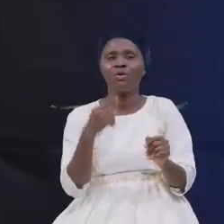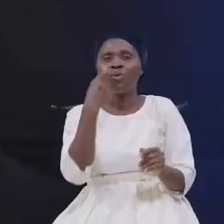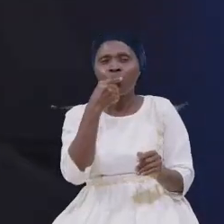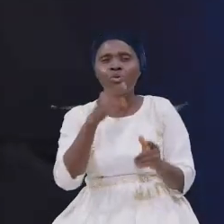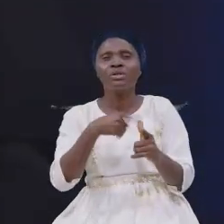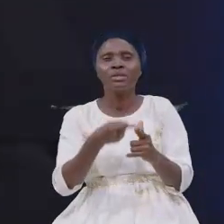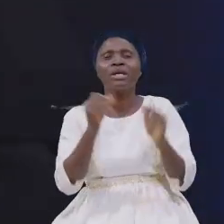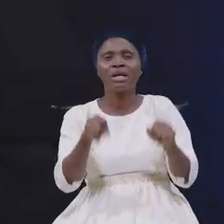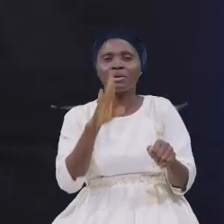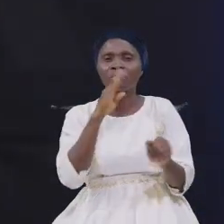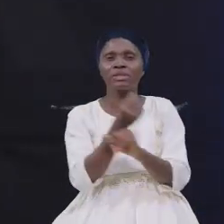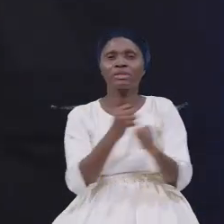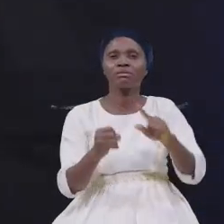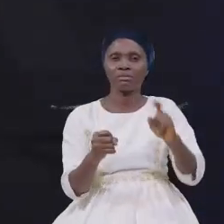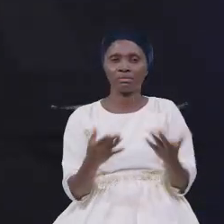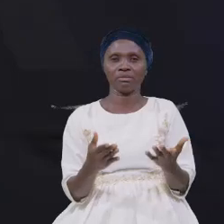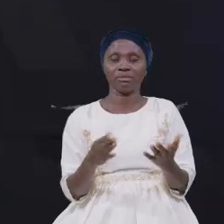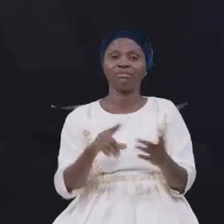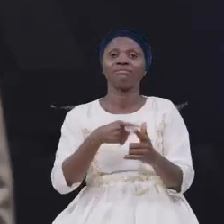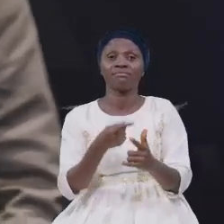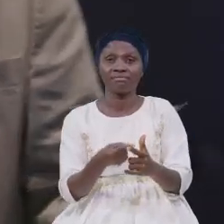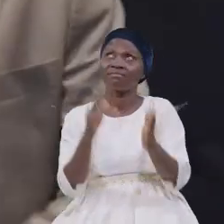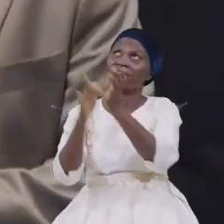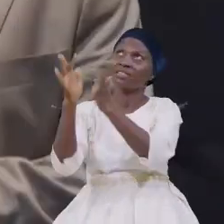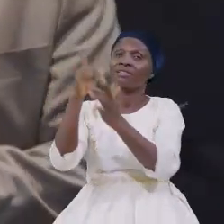That's when our Jesus said in